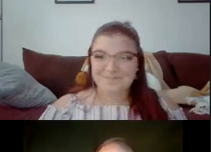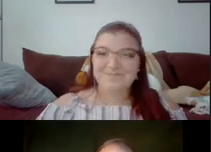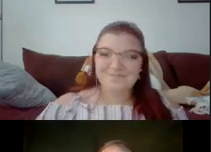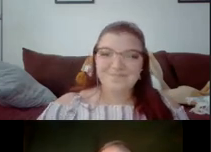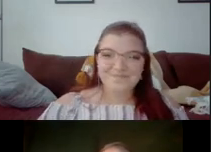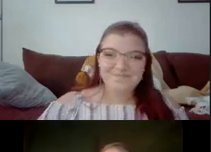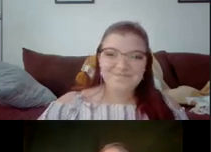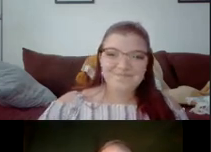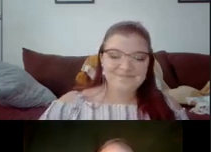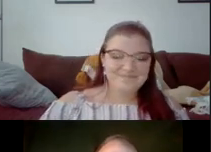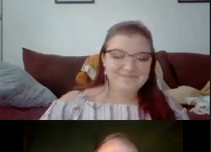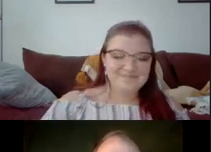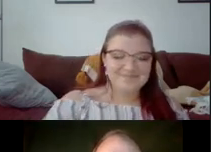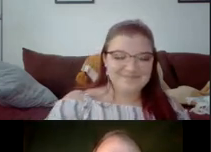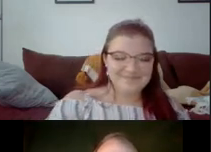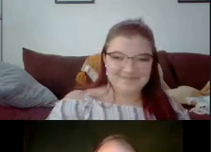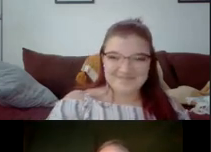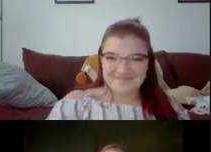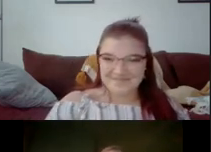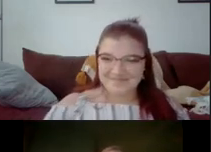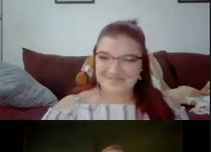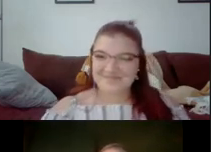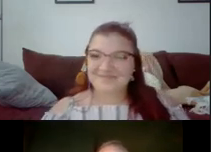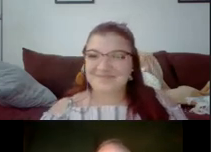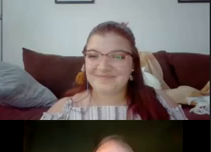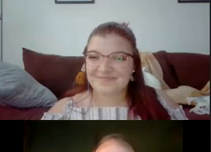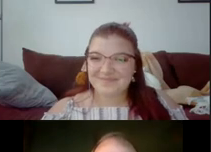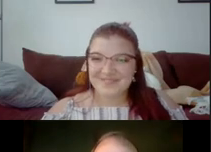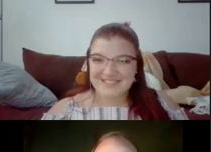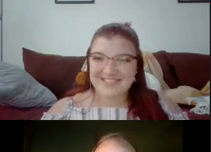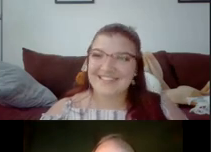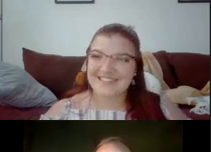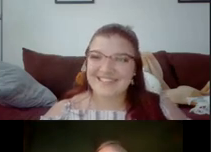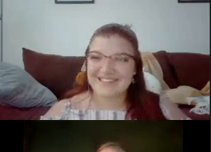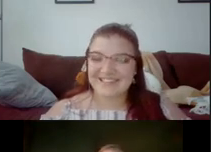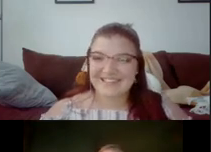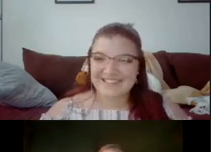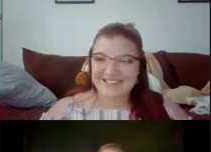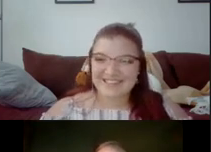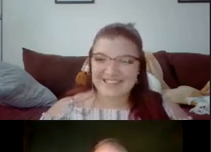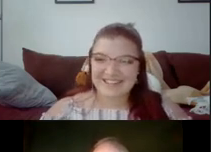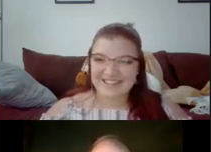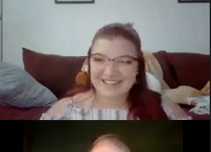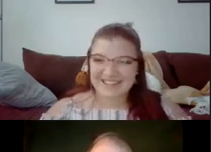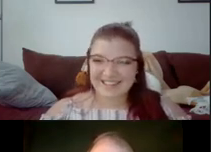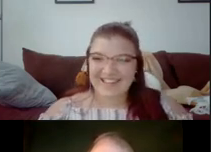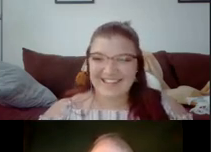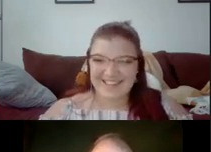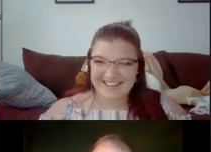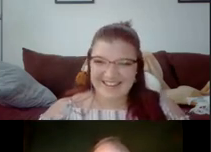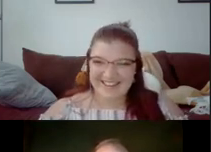I believe several relationships that began or got a boost along the way. Can I claim yours, Mindy, as one of